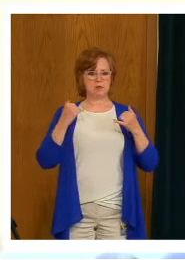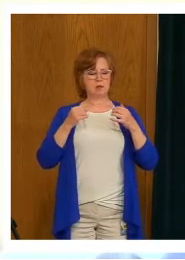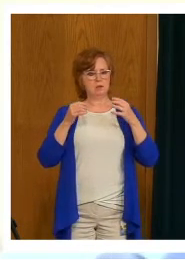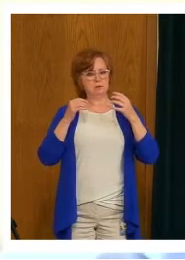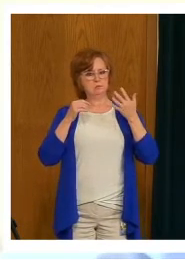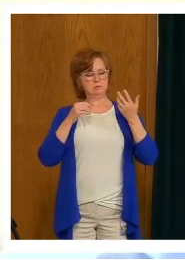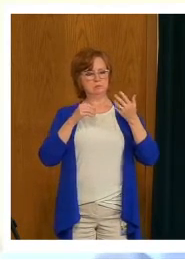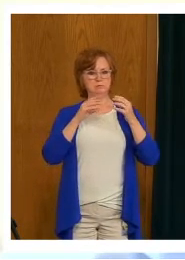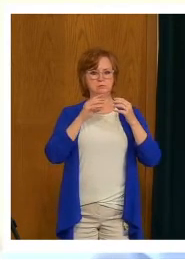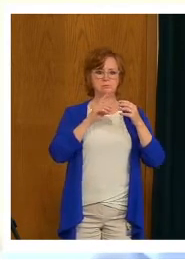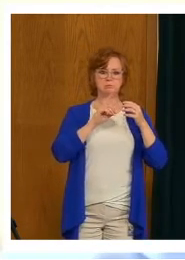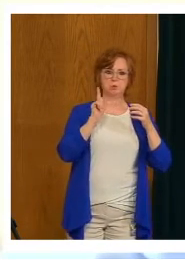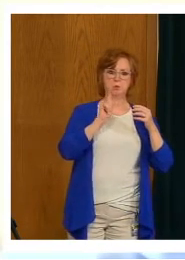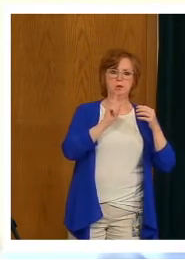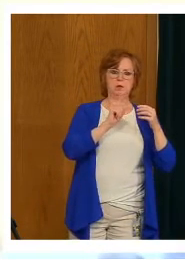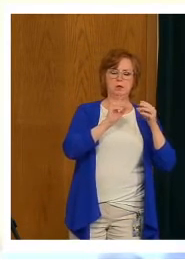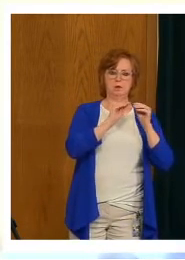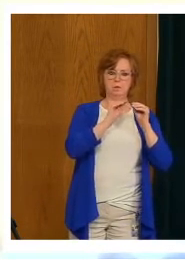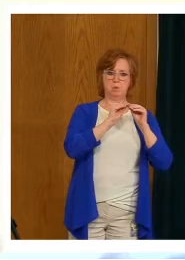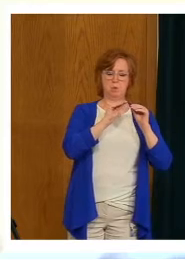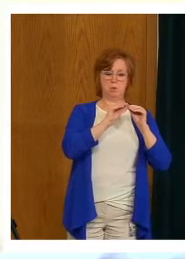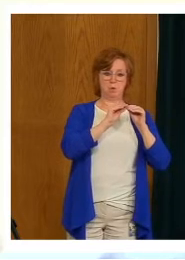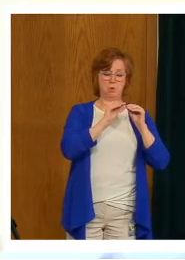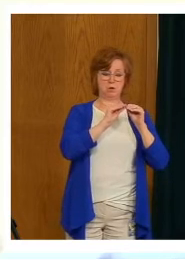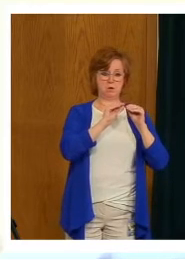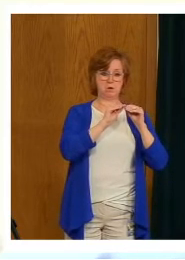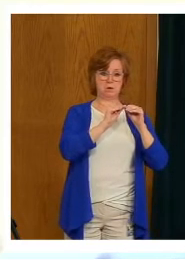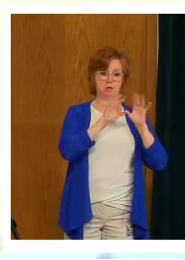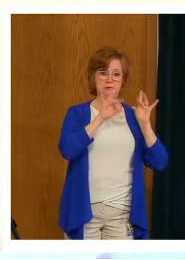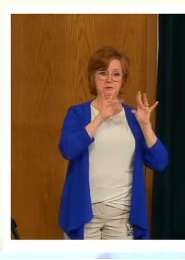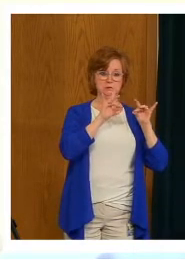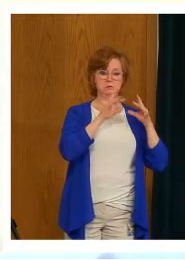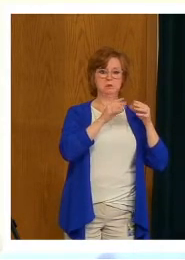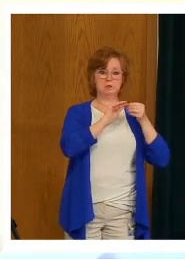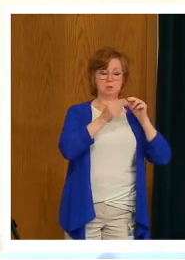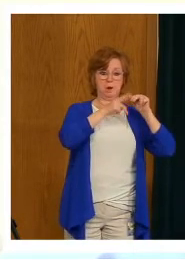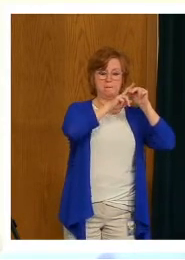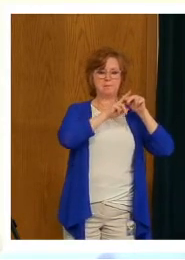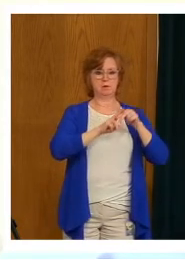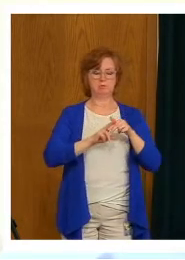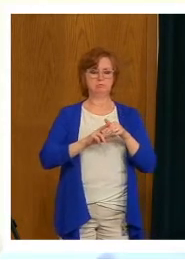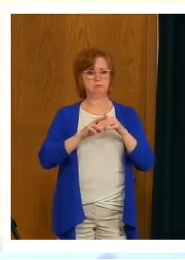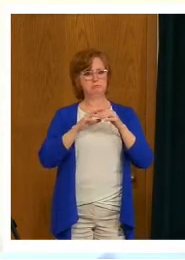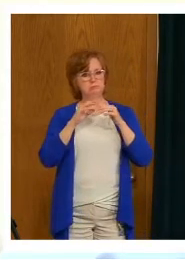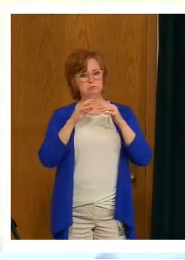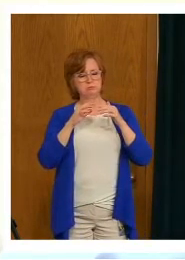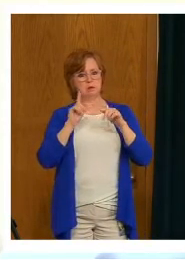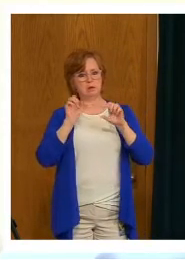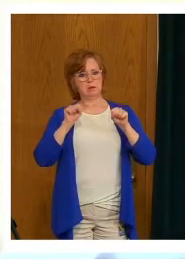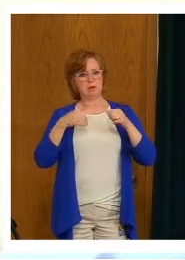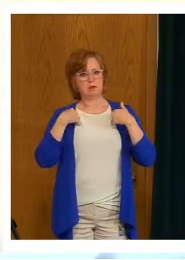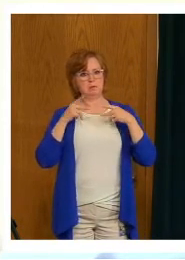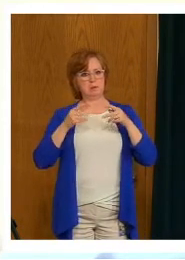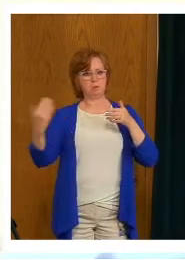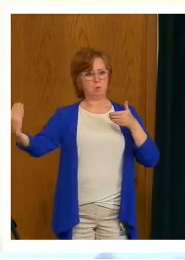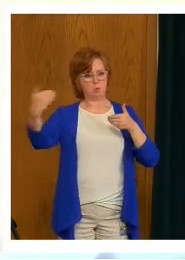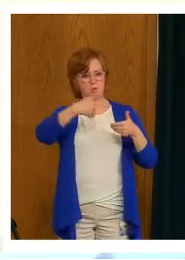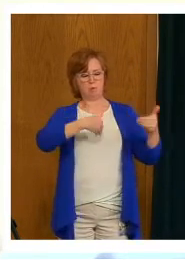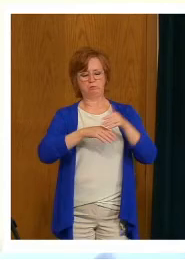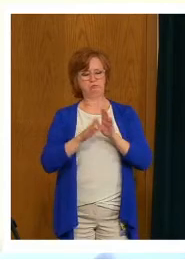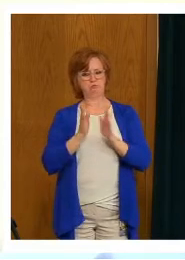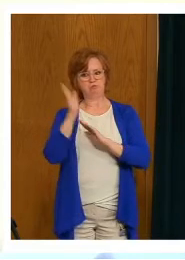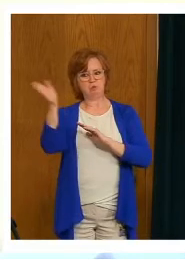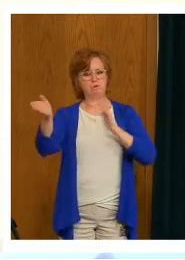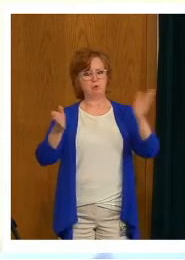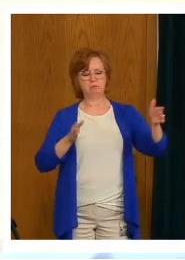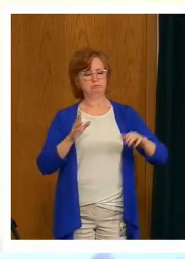Saskatchewan, you can't meet outside your immediate household except for specific situations. And we have outdoor